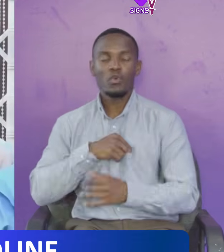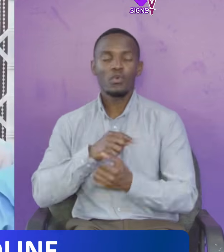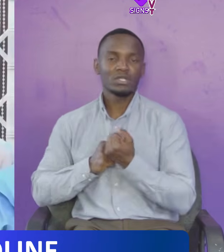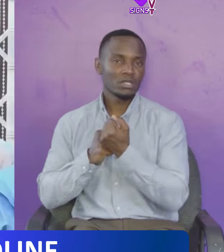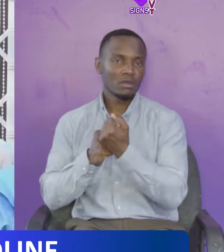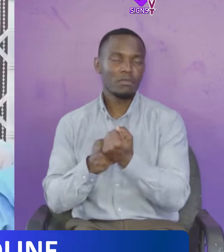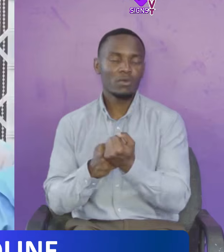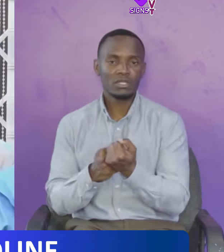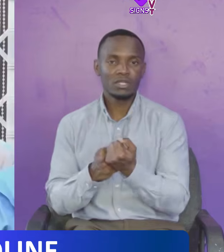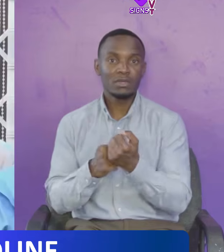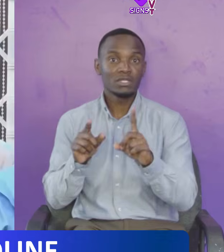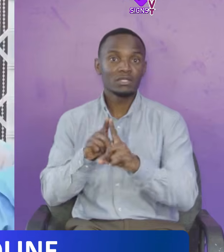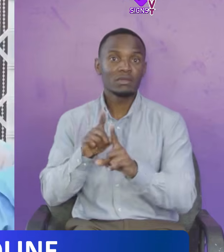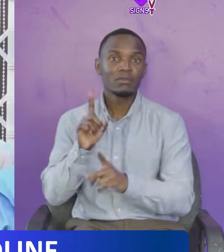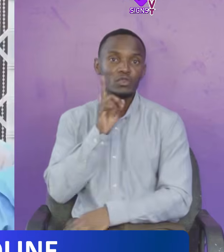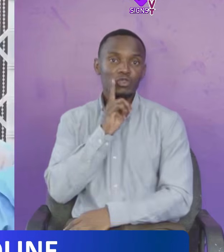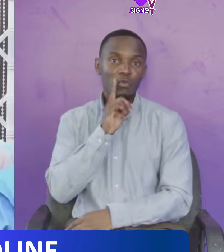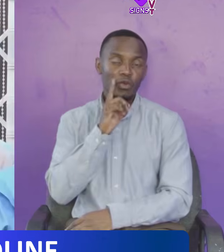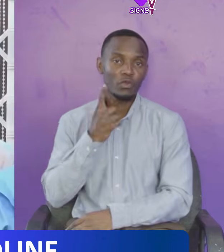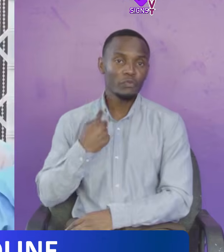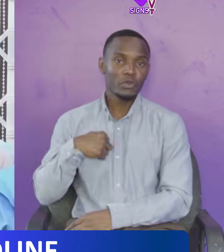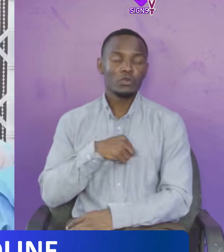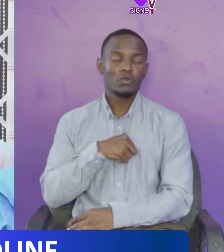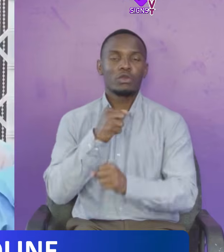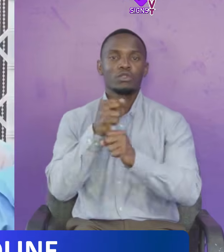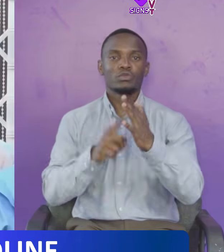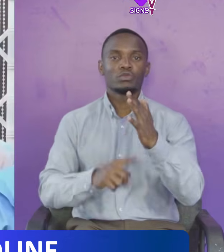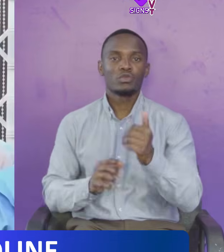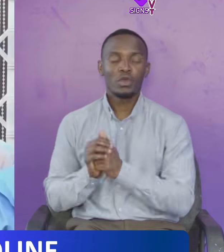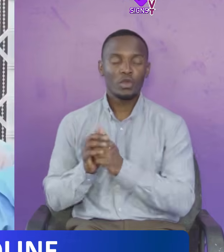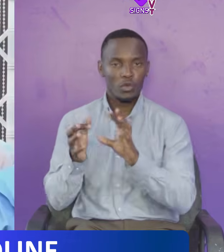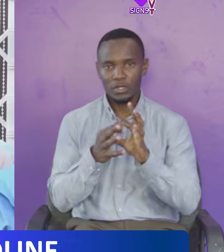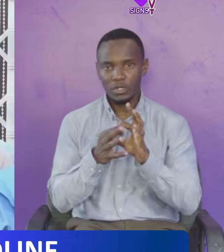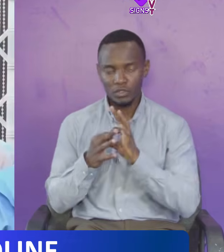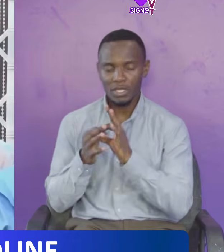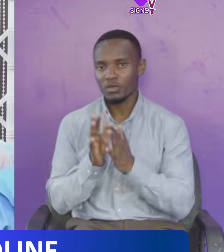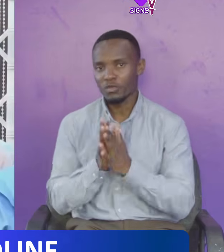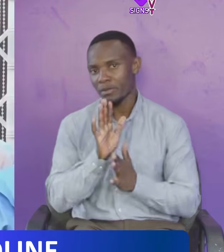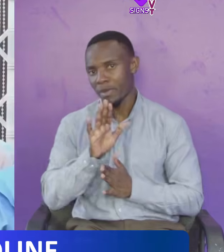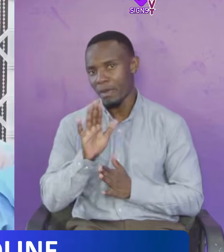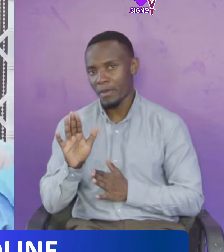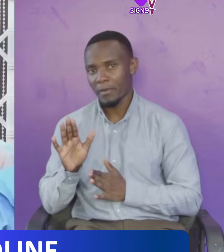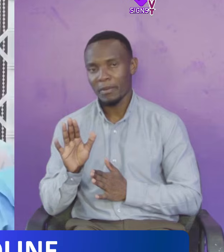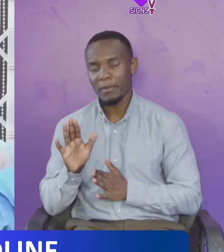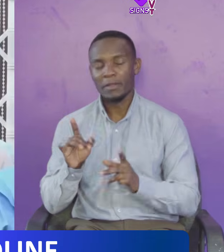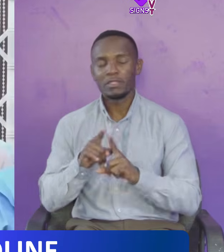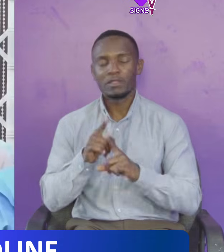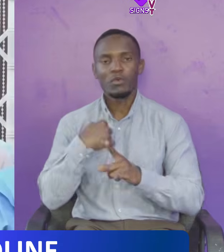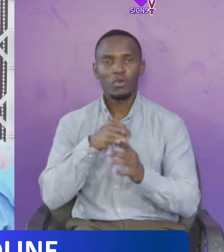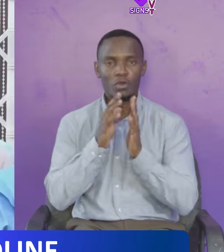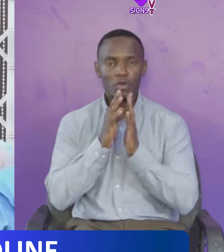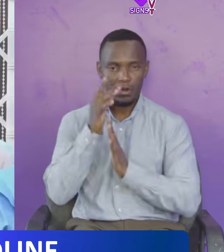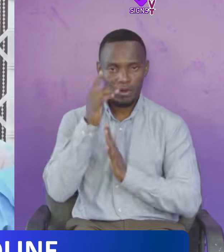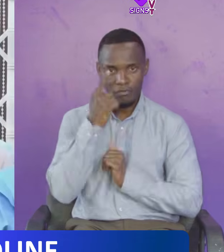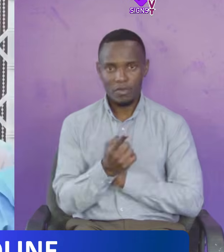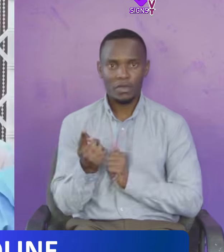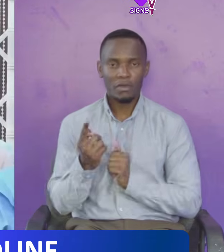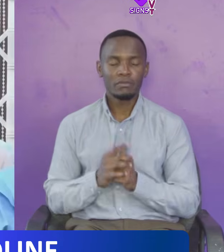tomorrow we will be in solidarity, we will be with them in prayer and also in